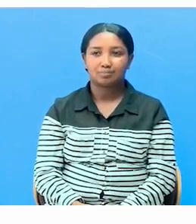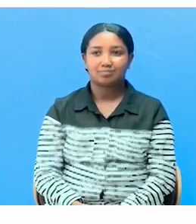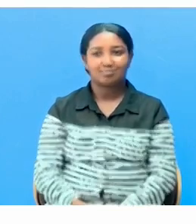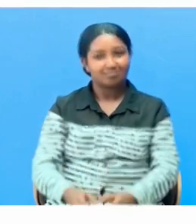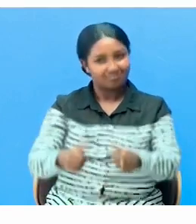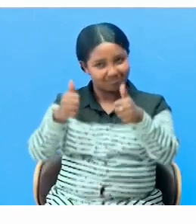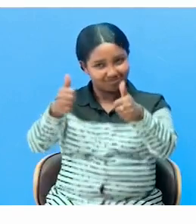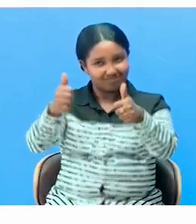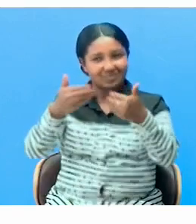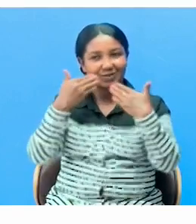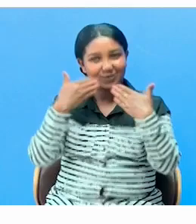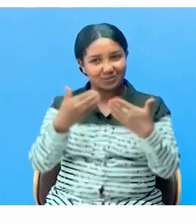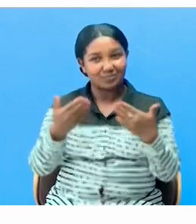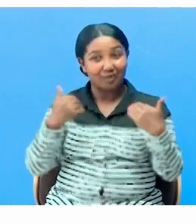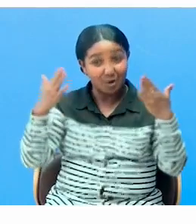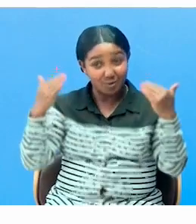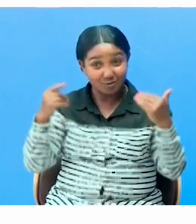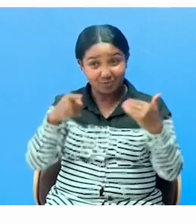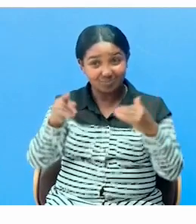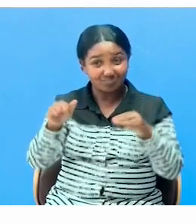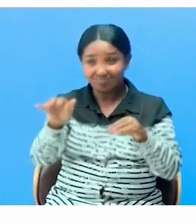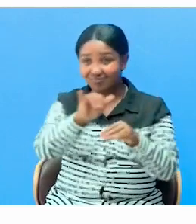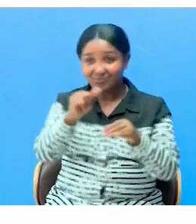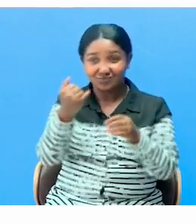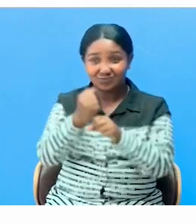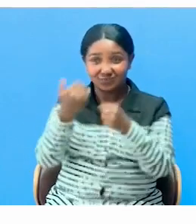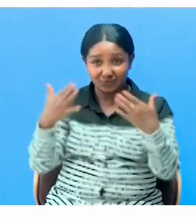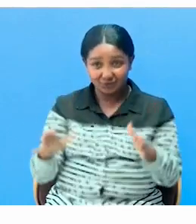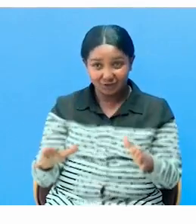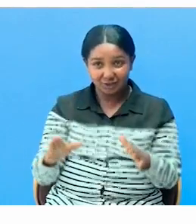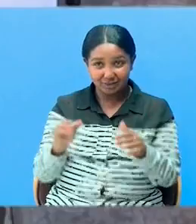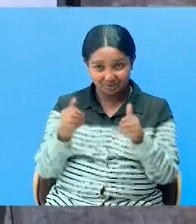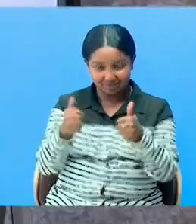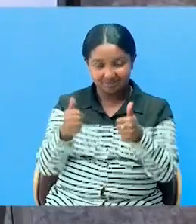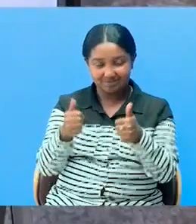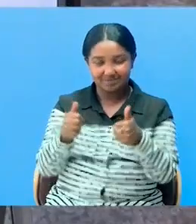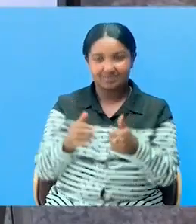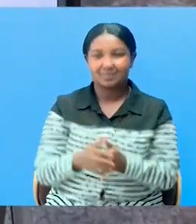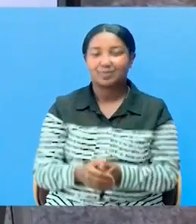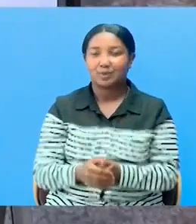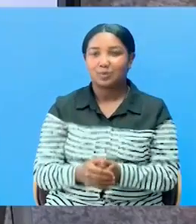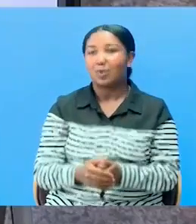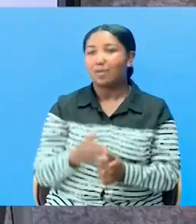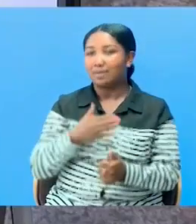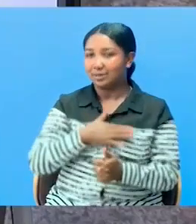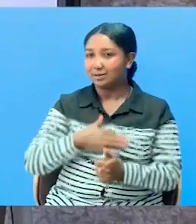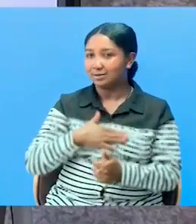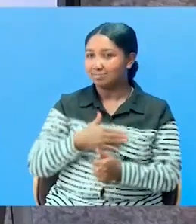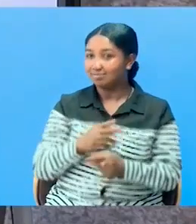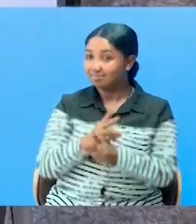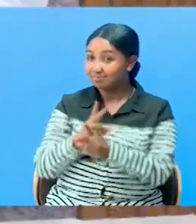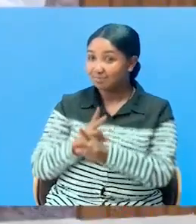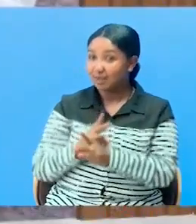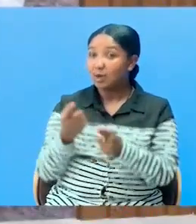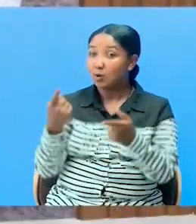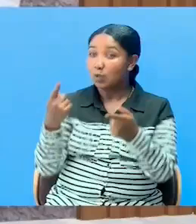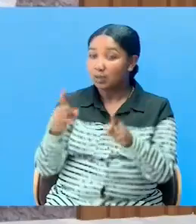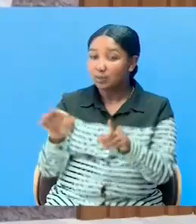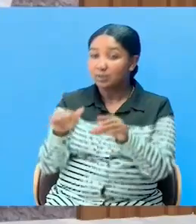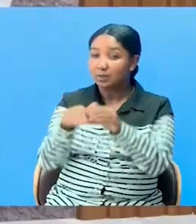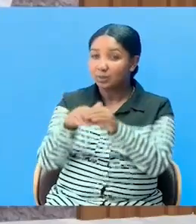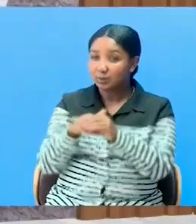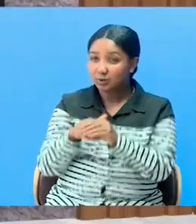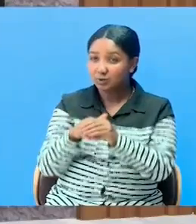It's good. I hope you introduce yourself like Abdi. So please be take care when you can introduce